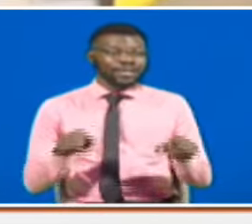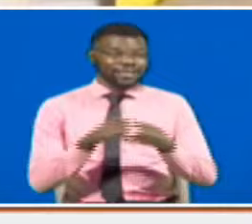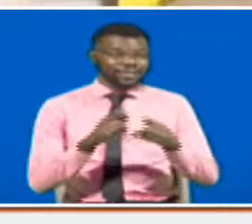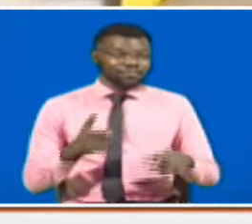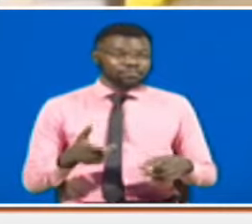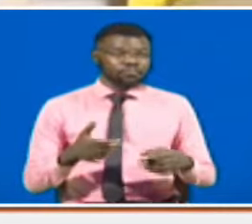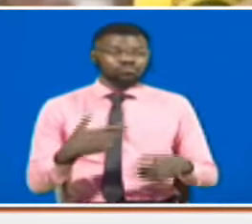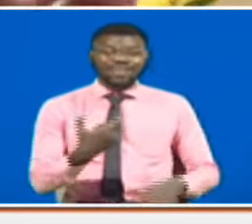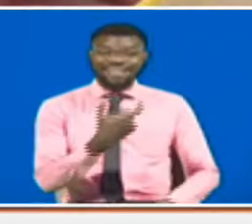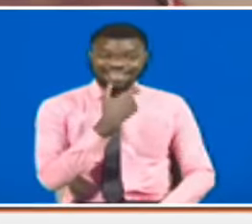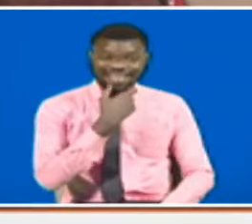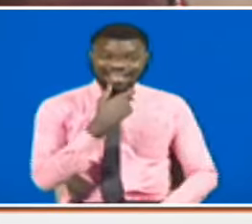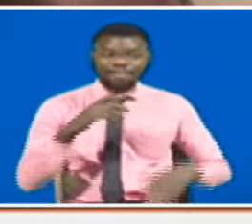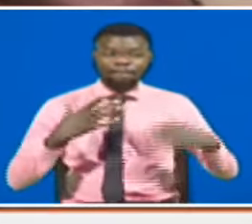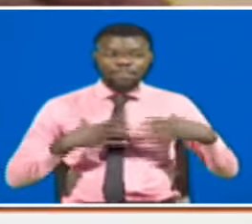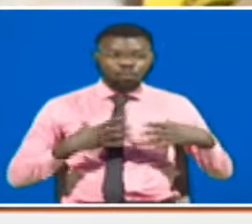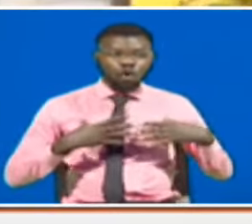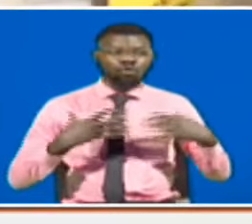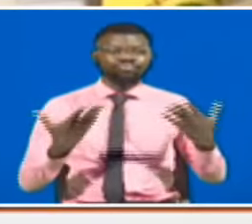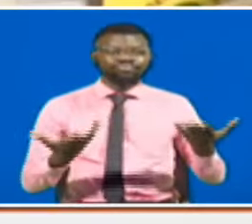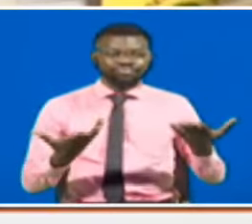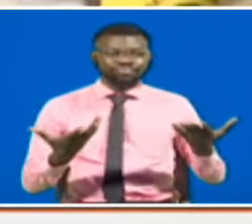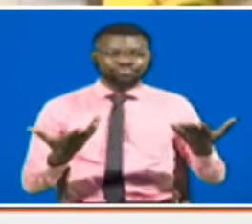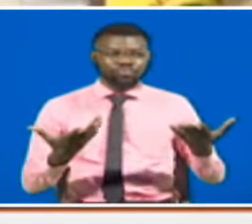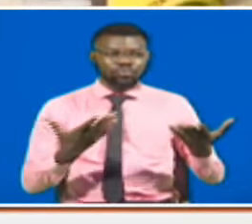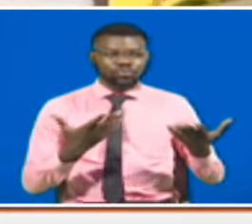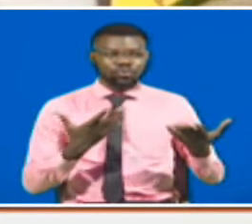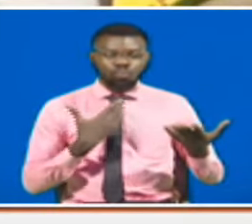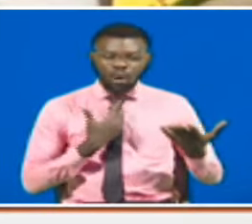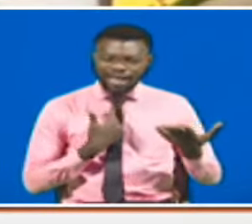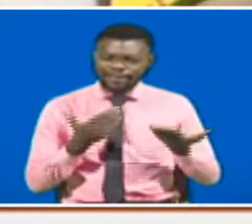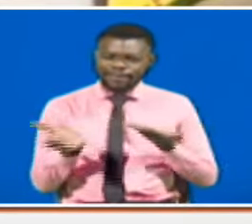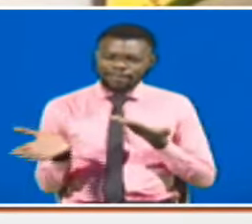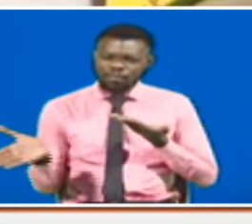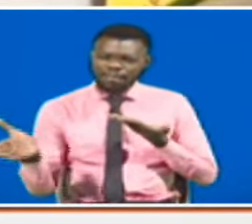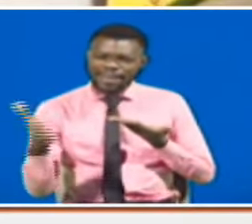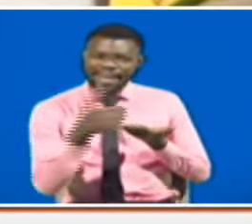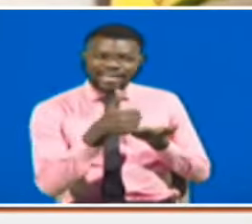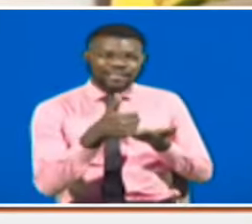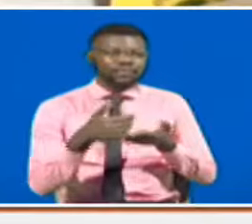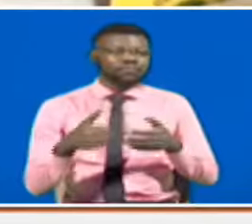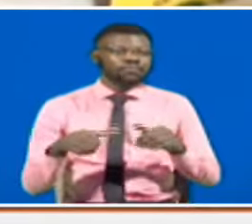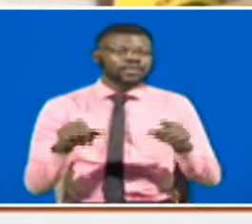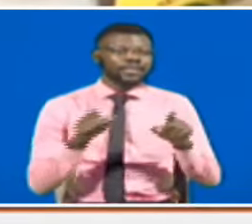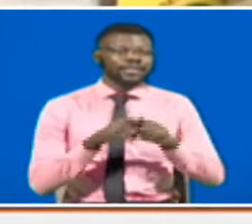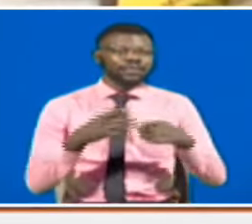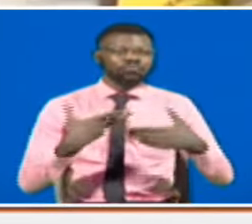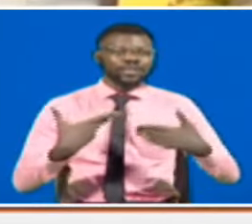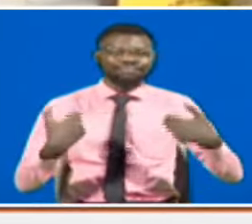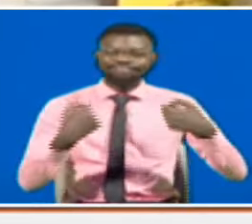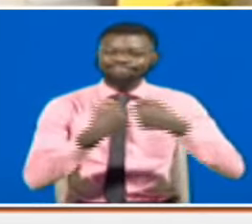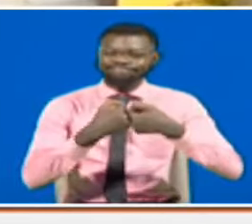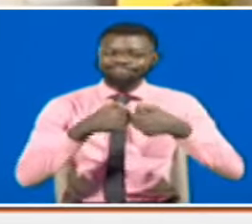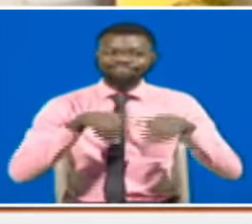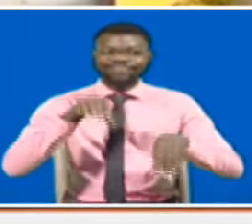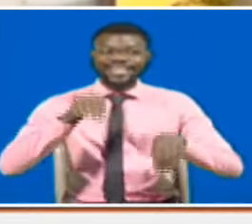are now increasingly ready to mobilize, popularize, and even contest for elections on the UDA platform.